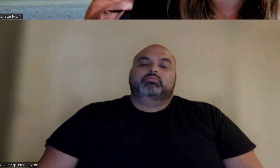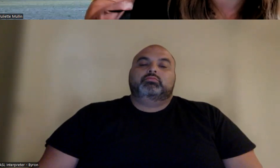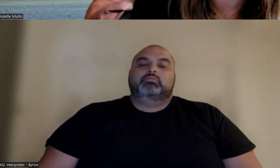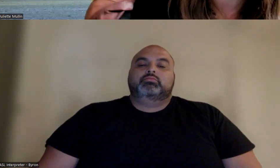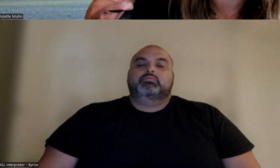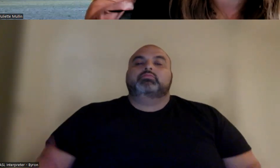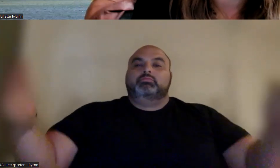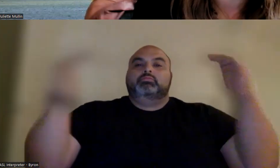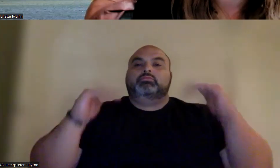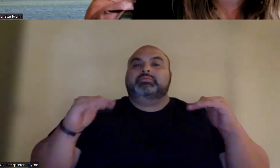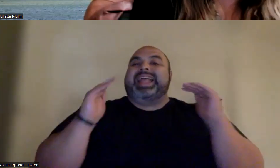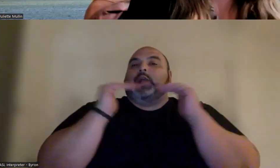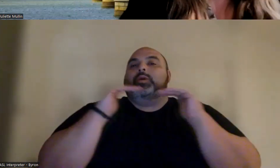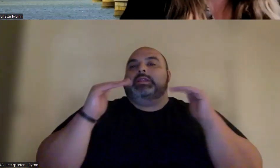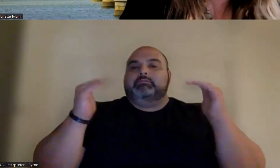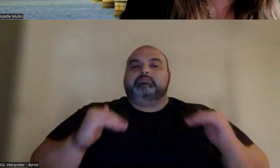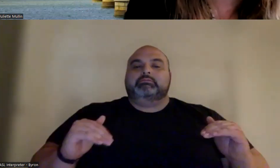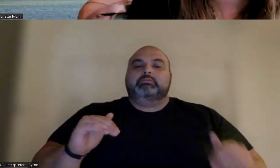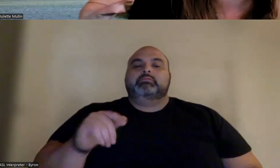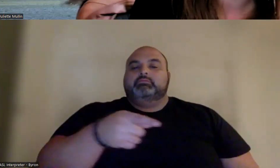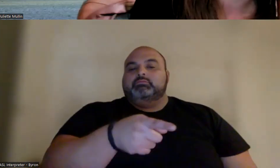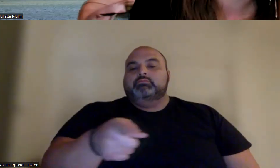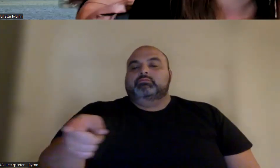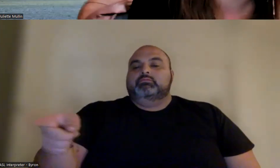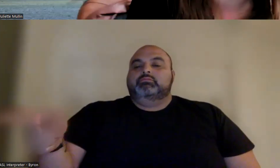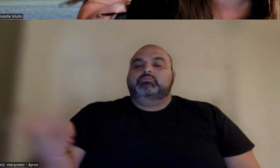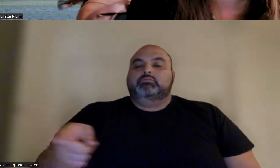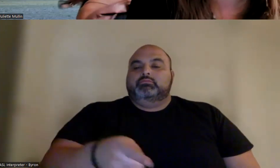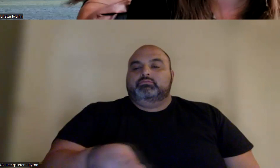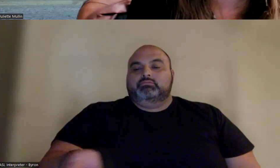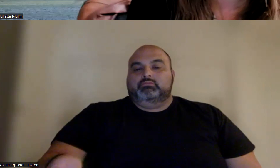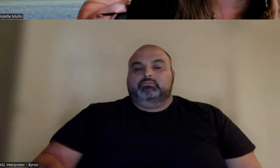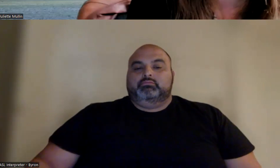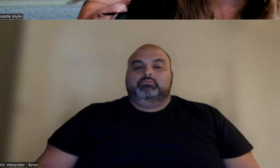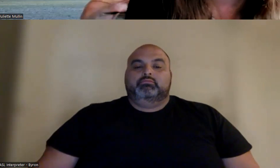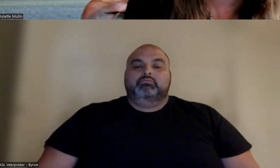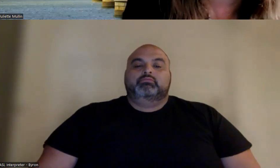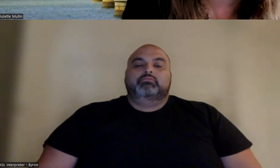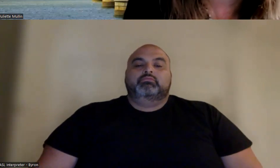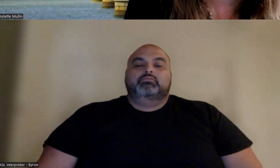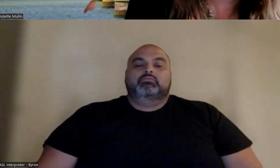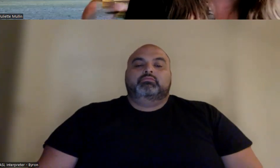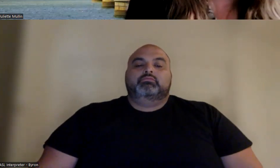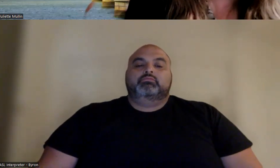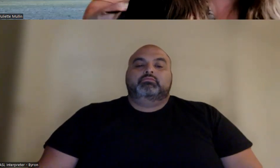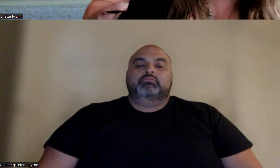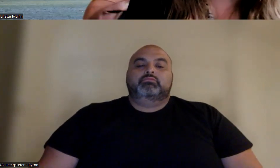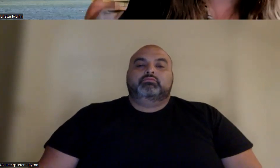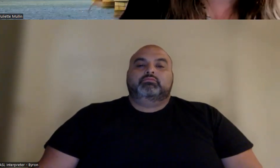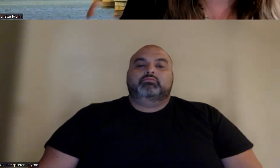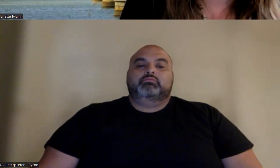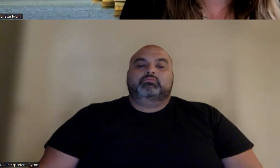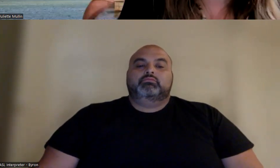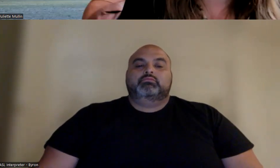And on equity, it would include requirements to communicate changes in infection control protocols in accessible formats and in a resident's primary